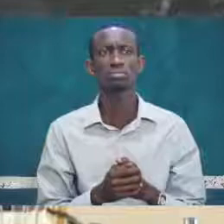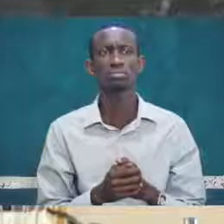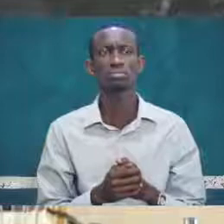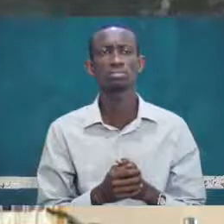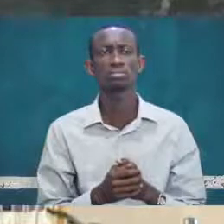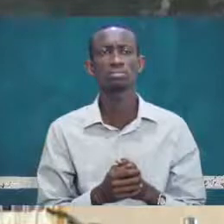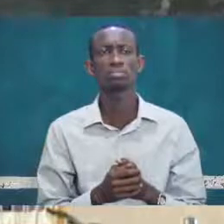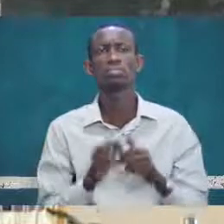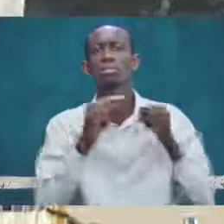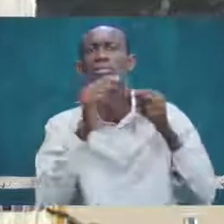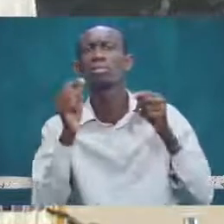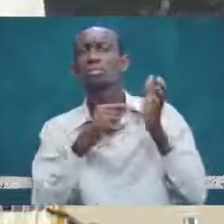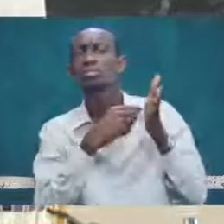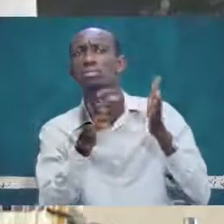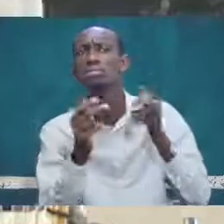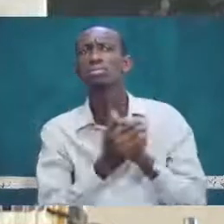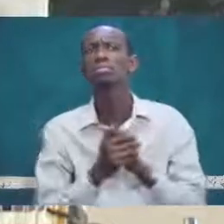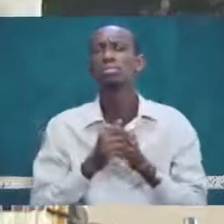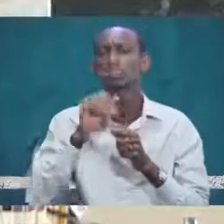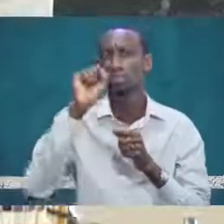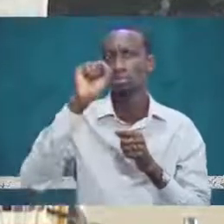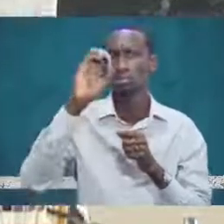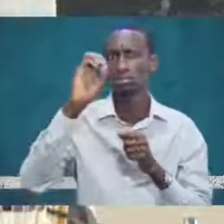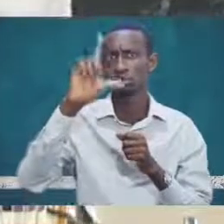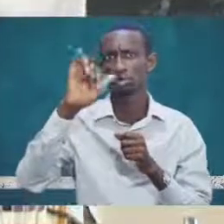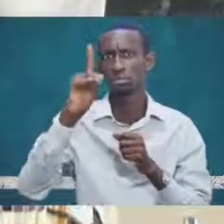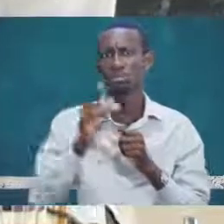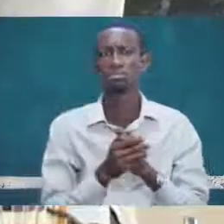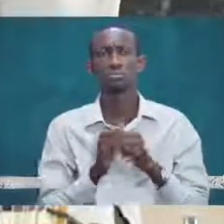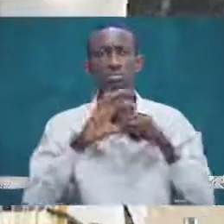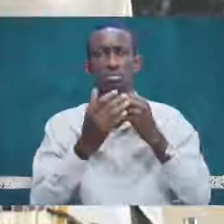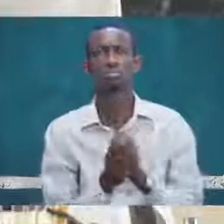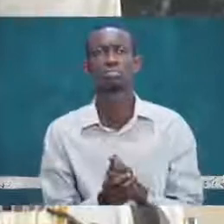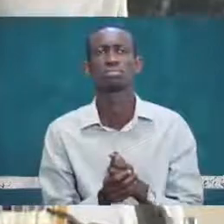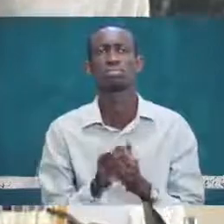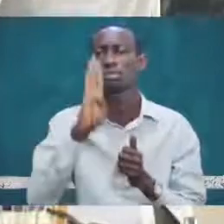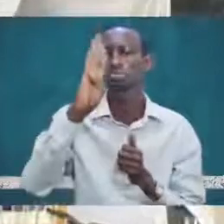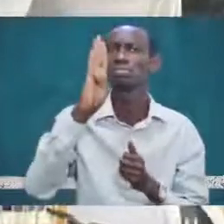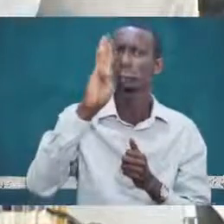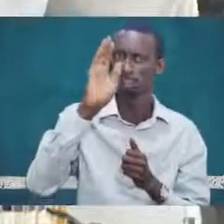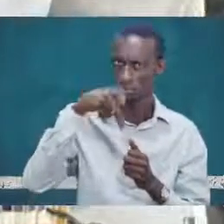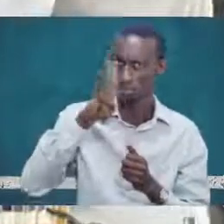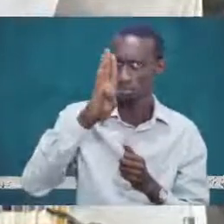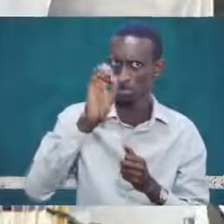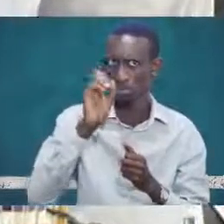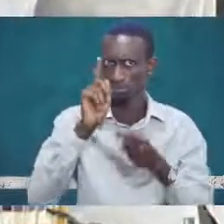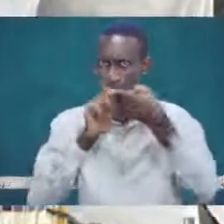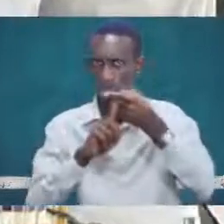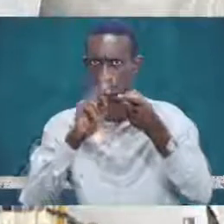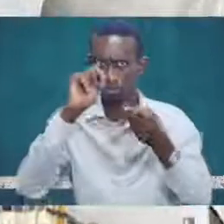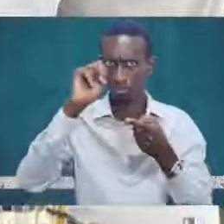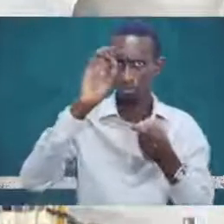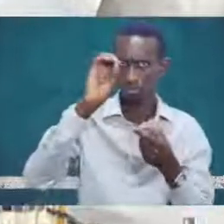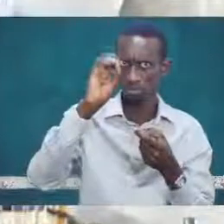It is in solid form. Then it decomposes into lead oxide plus nitrogen